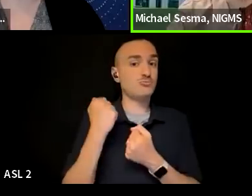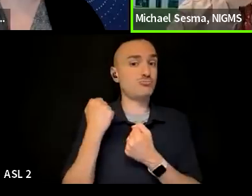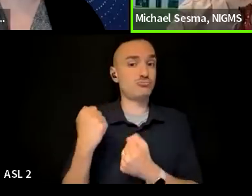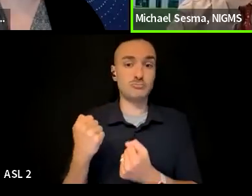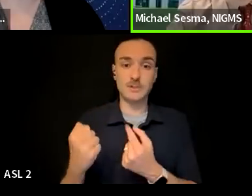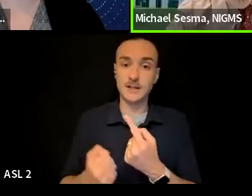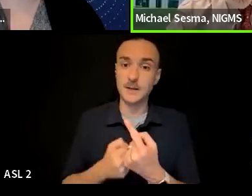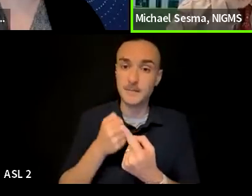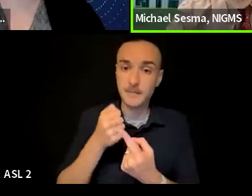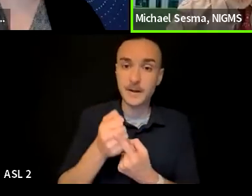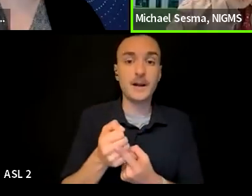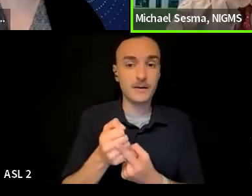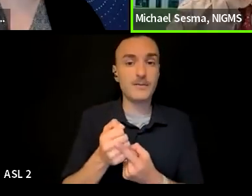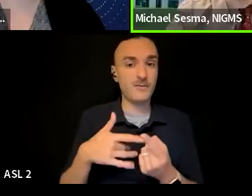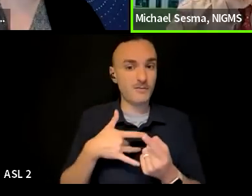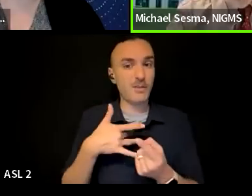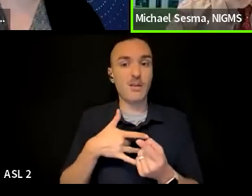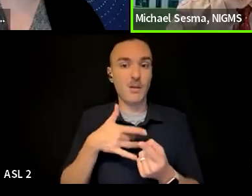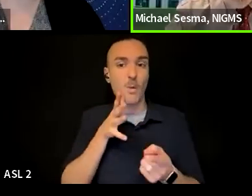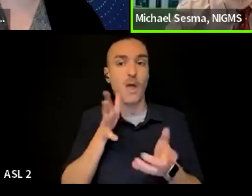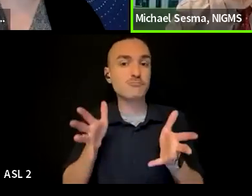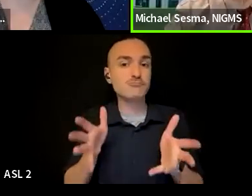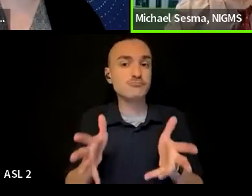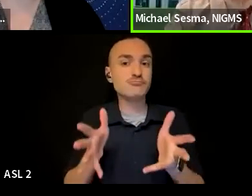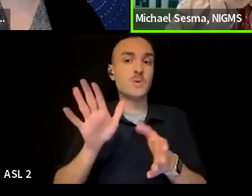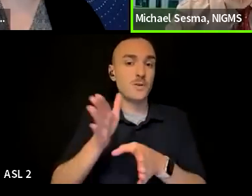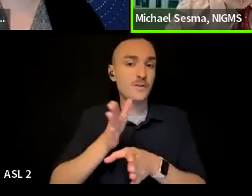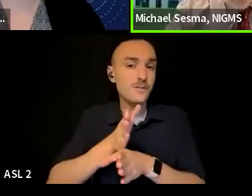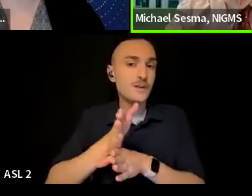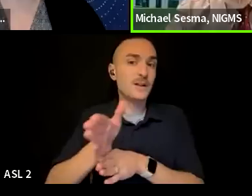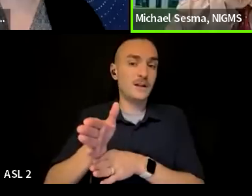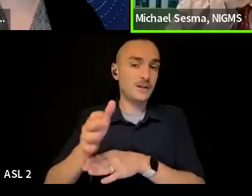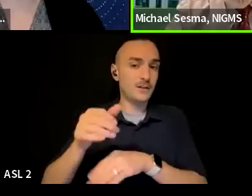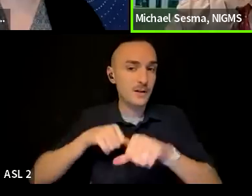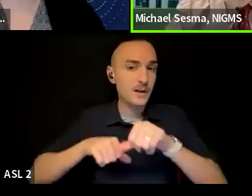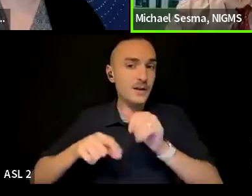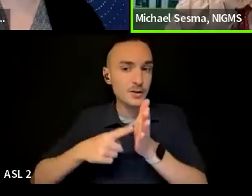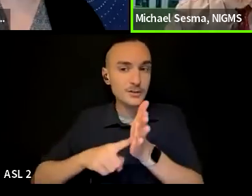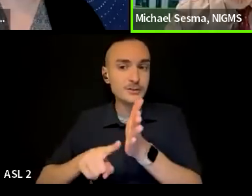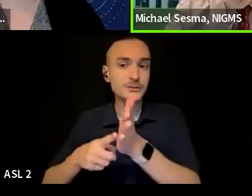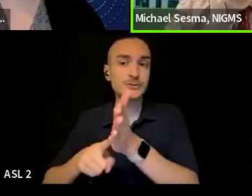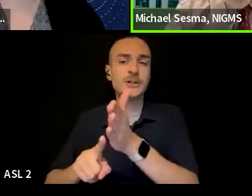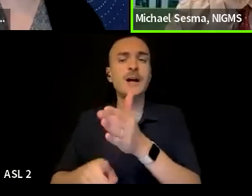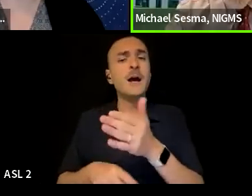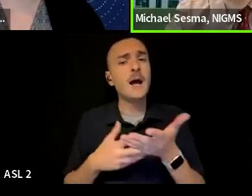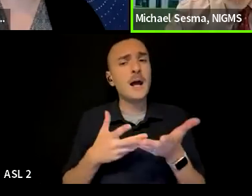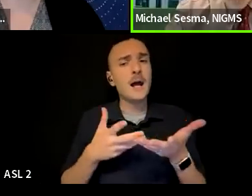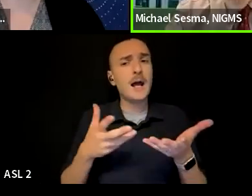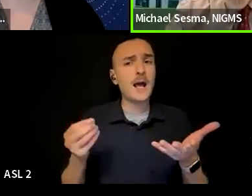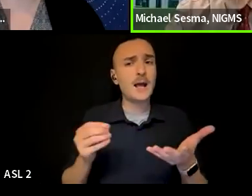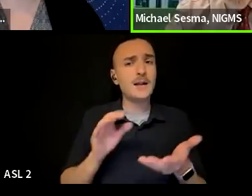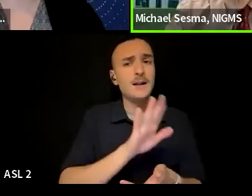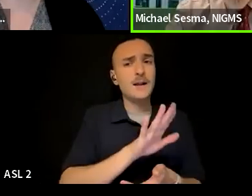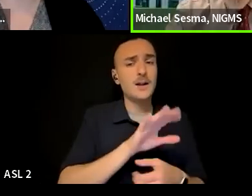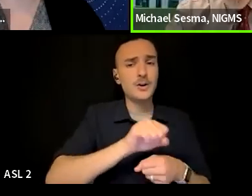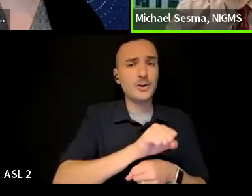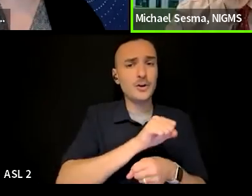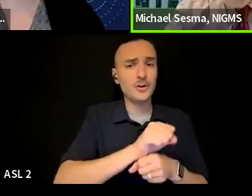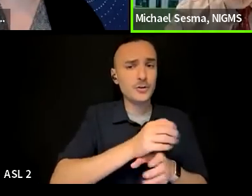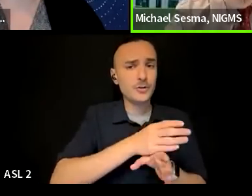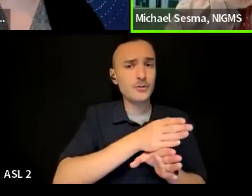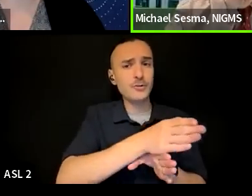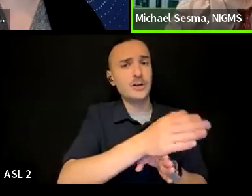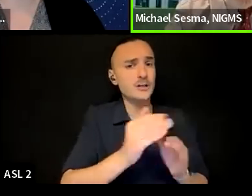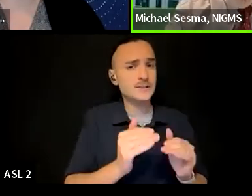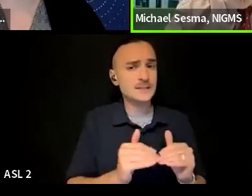of moving the field forward in which you're proposing your research, and the career stage of the particular investigator,